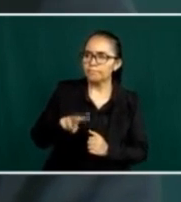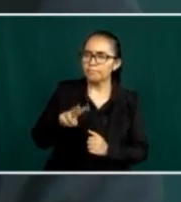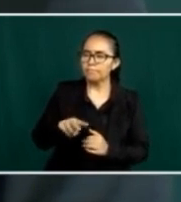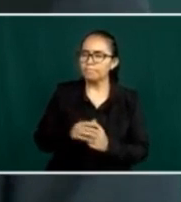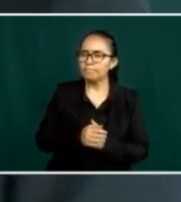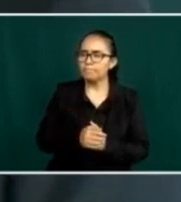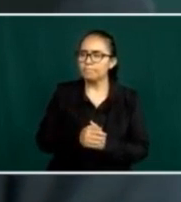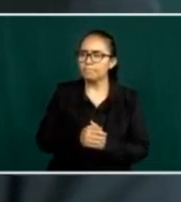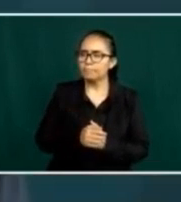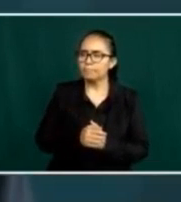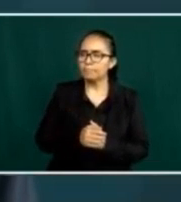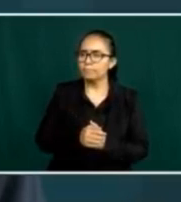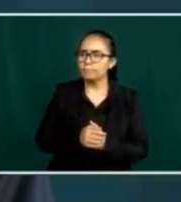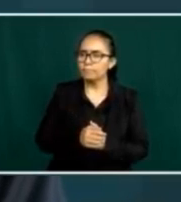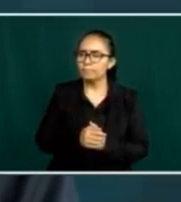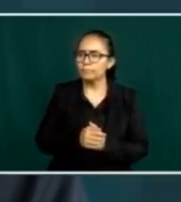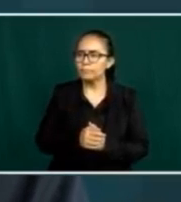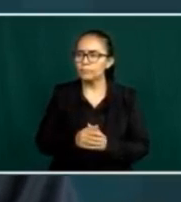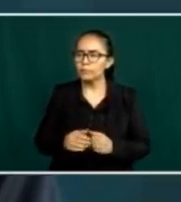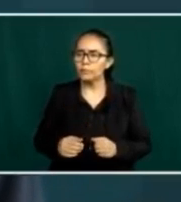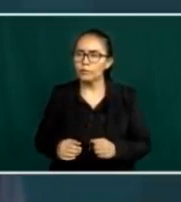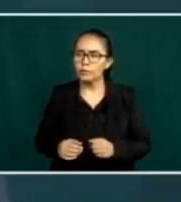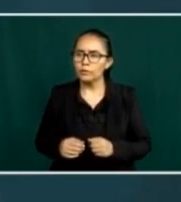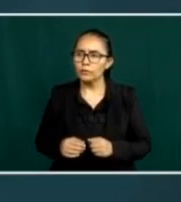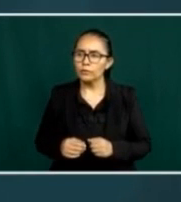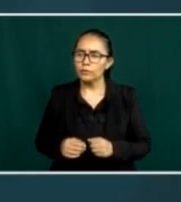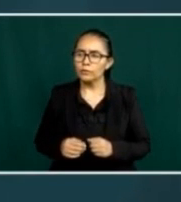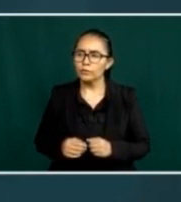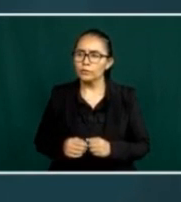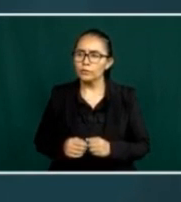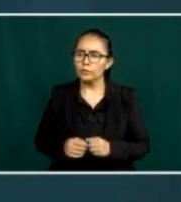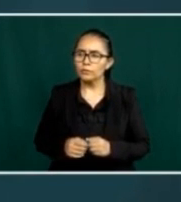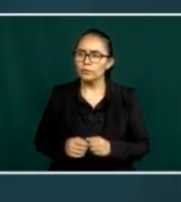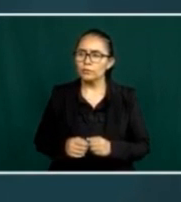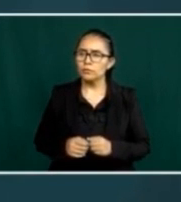neoliberals, or expert neoliberals,